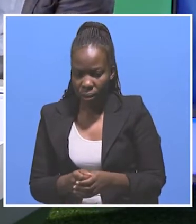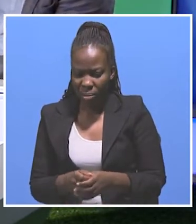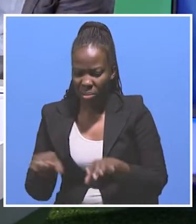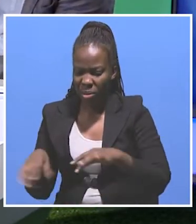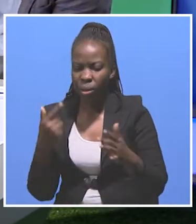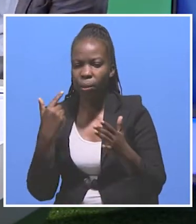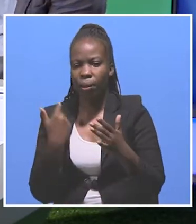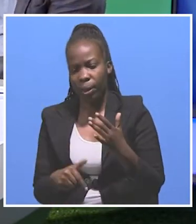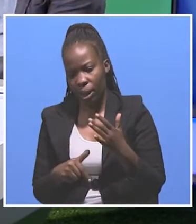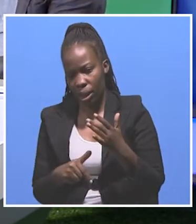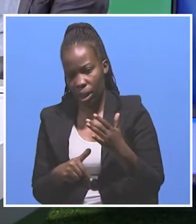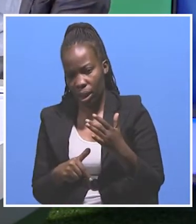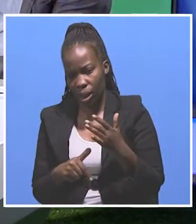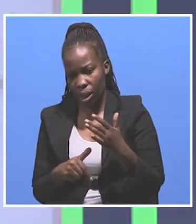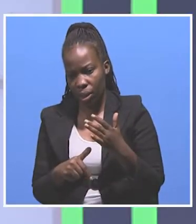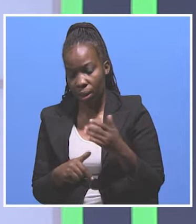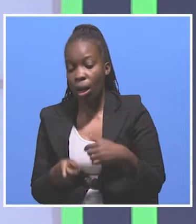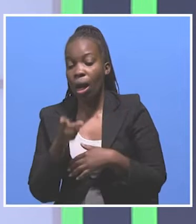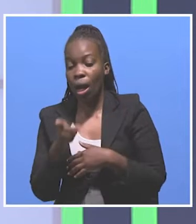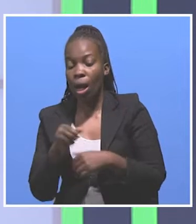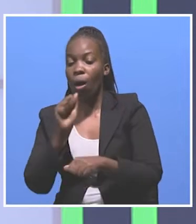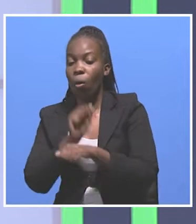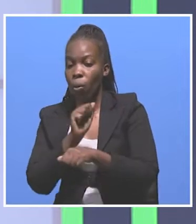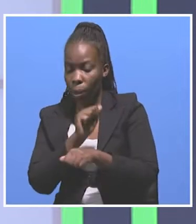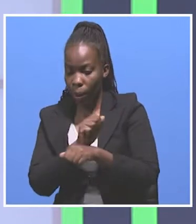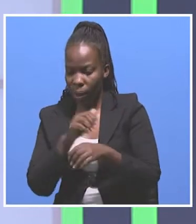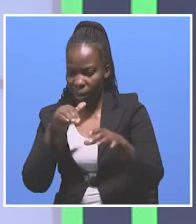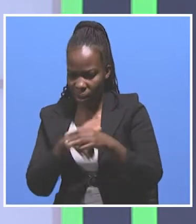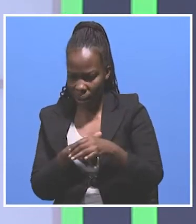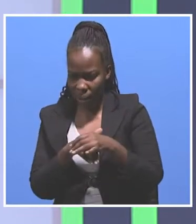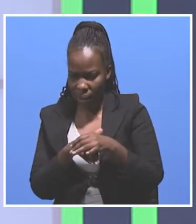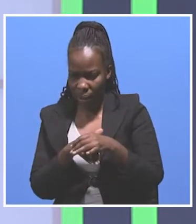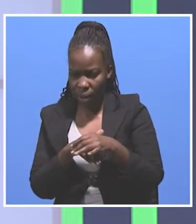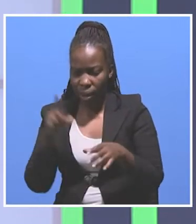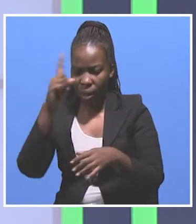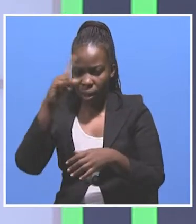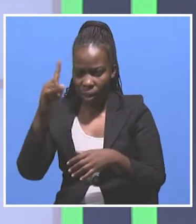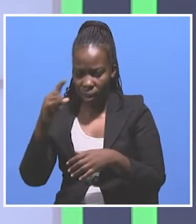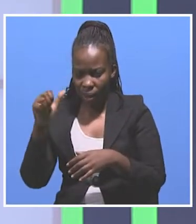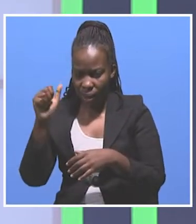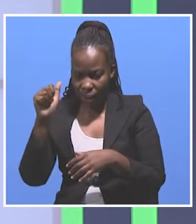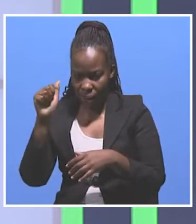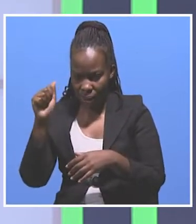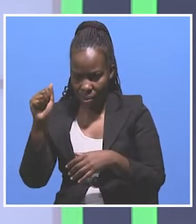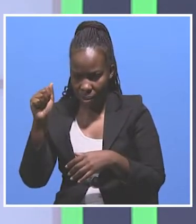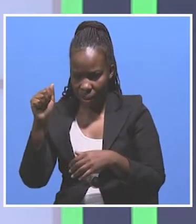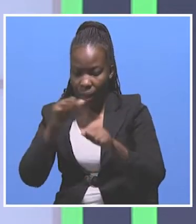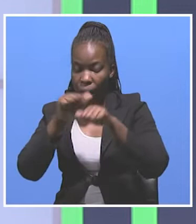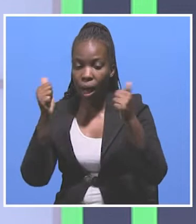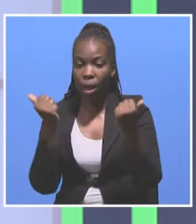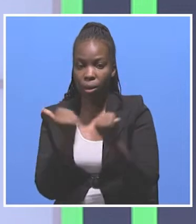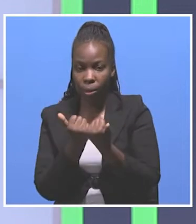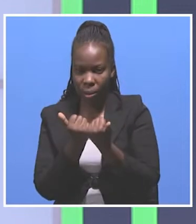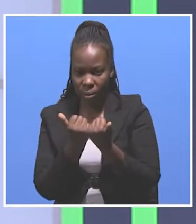a work in progress, is that as the Zambia Association of Gynecologists and Obstetricians, we